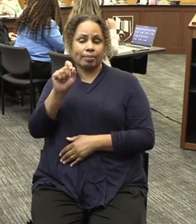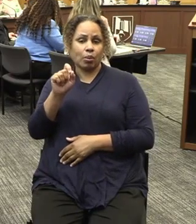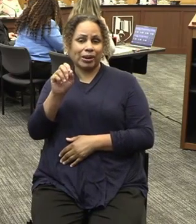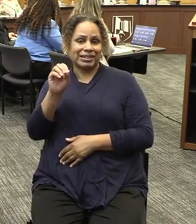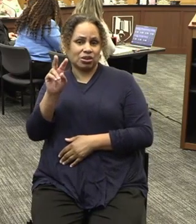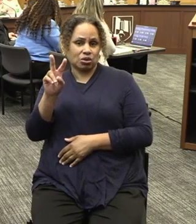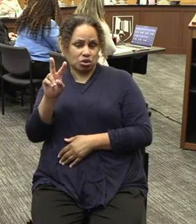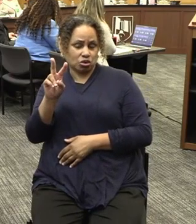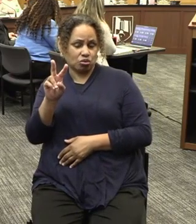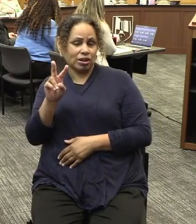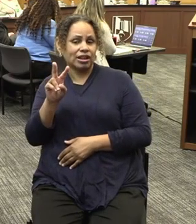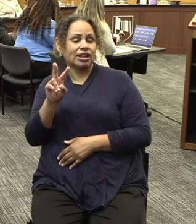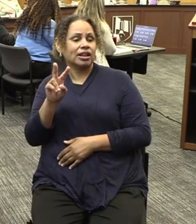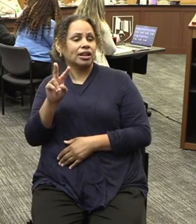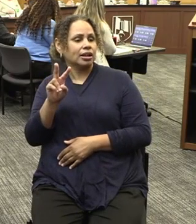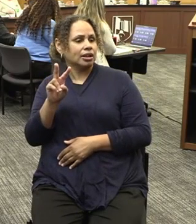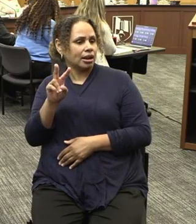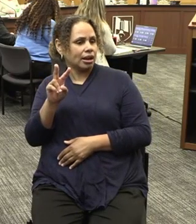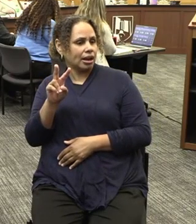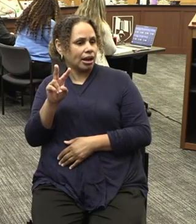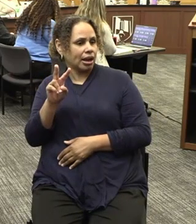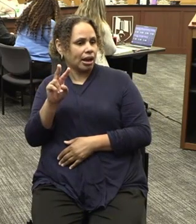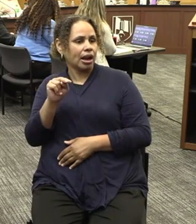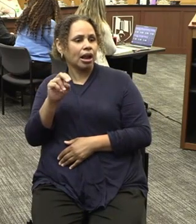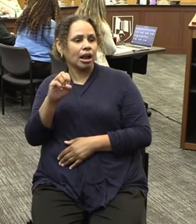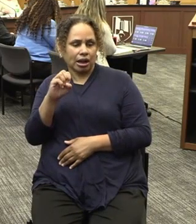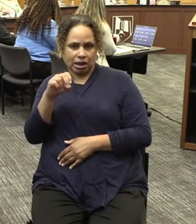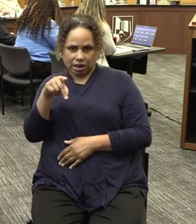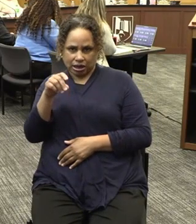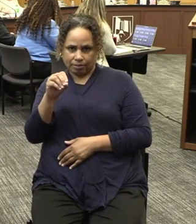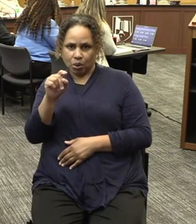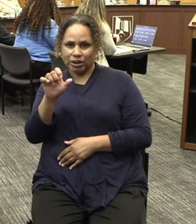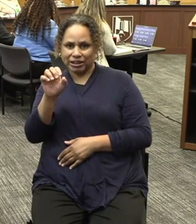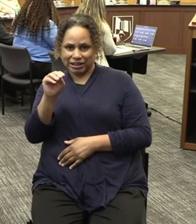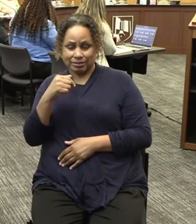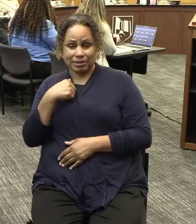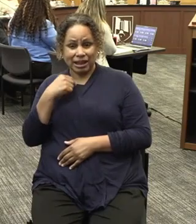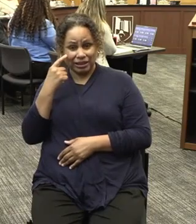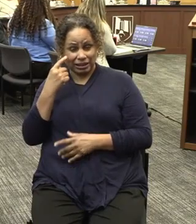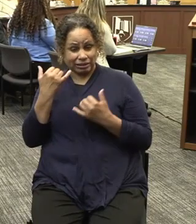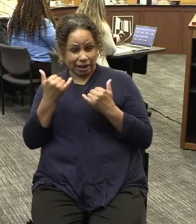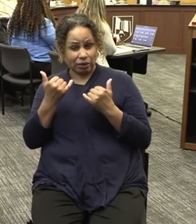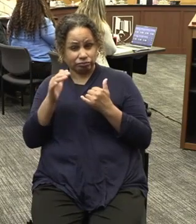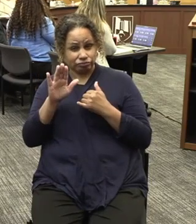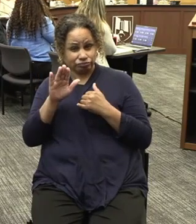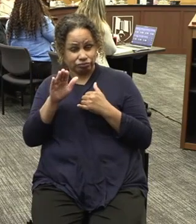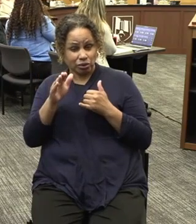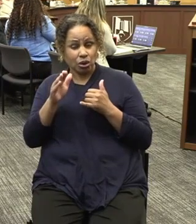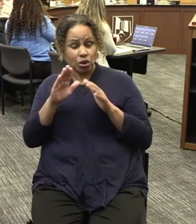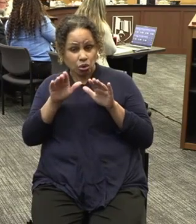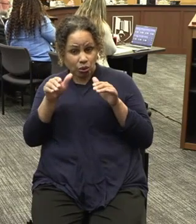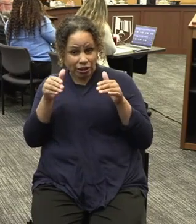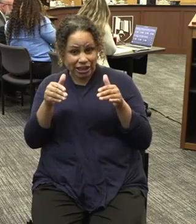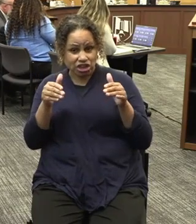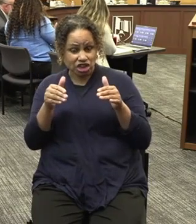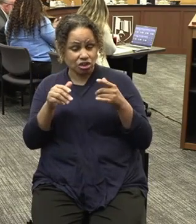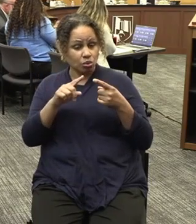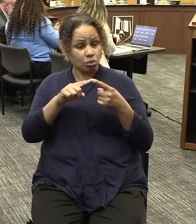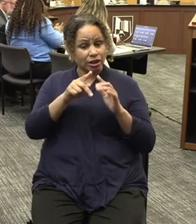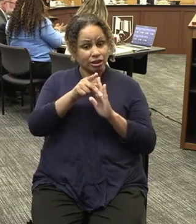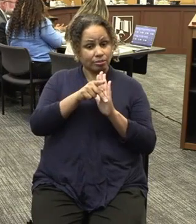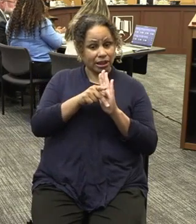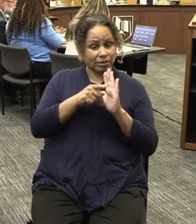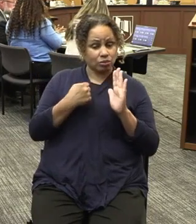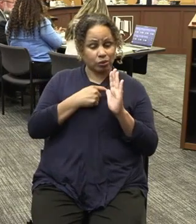02.01.02, nepotism. For this one, I do want to bring your attention. This is one of the policies that we updated